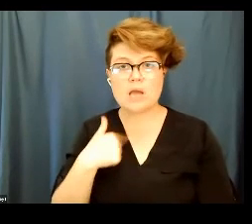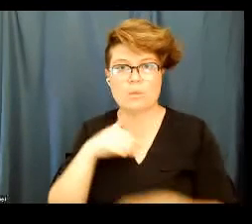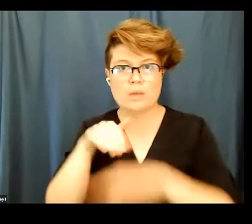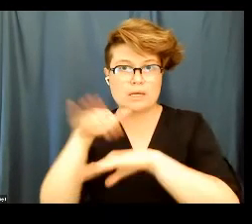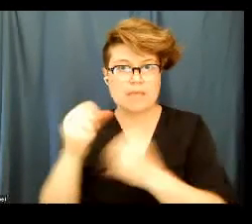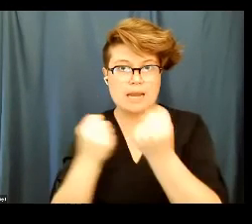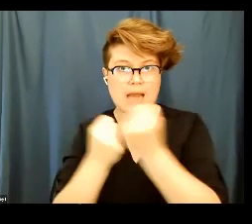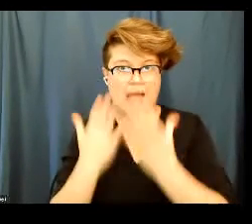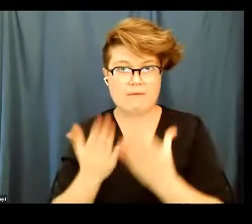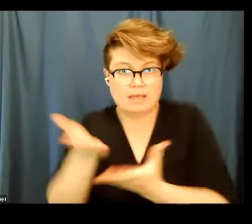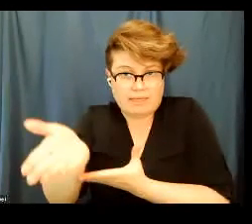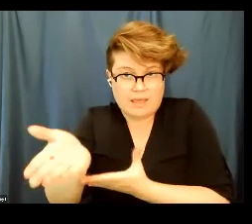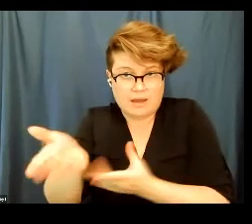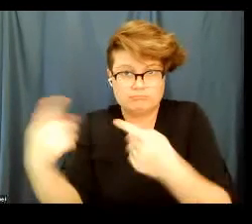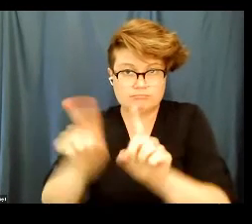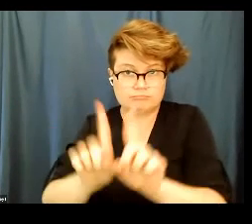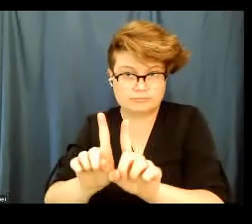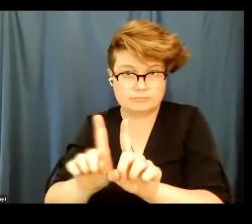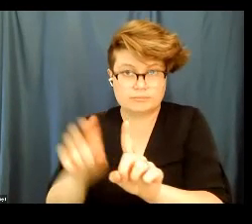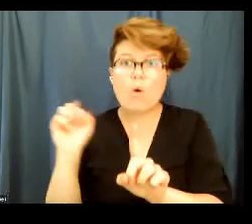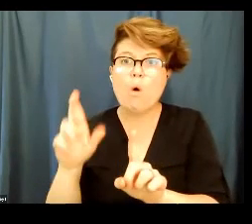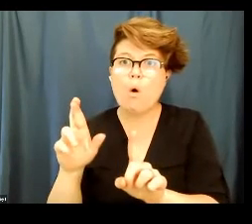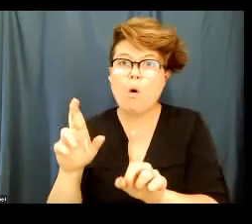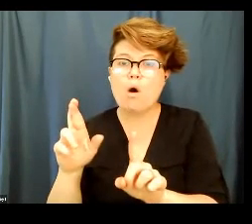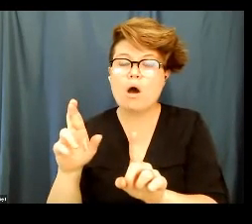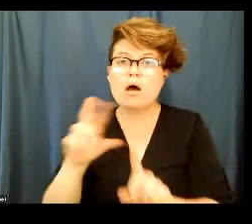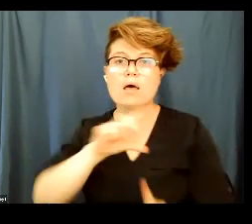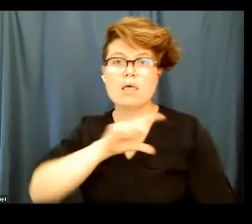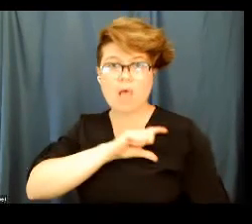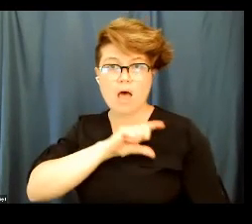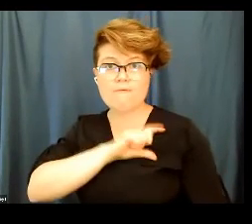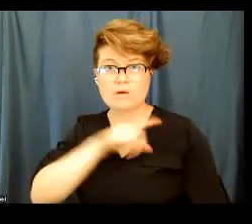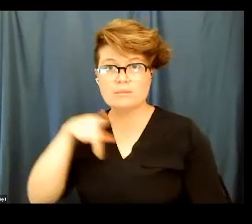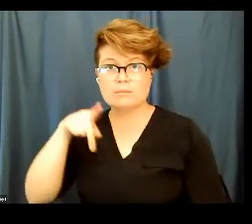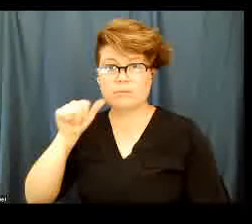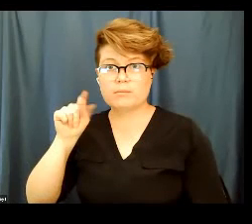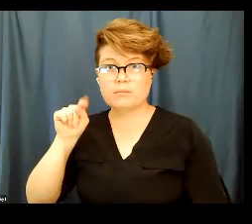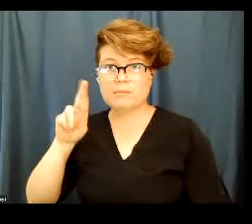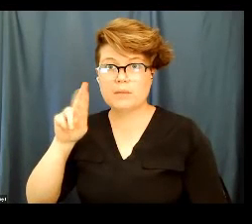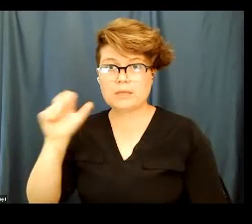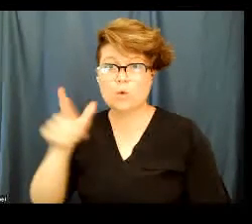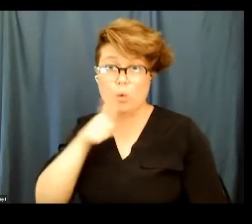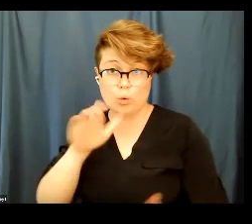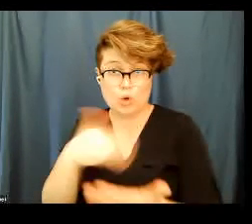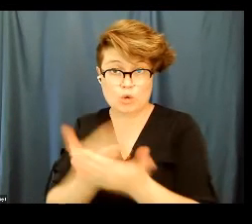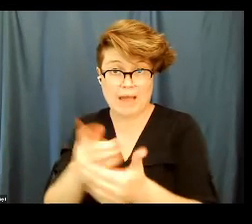scene. Or we could have patrol contact an advocate. I know sometimes